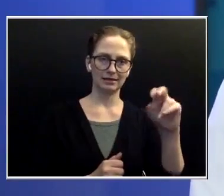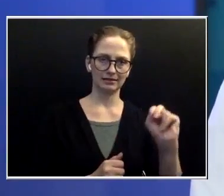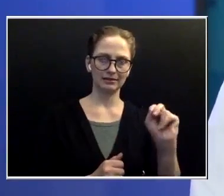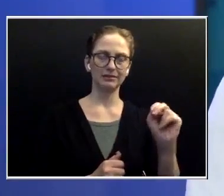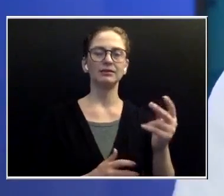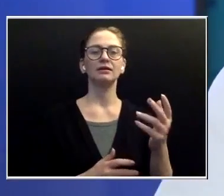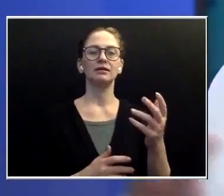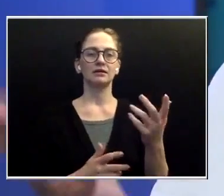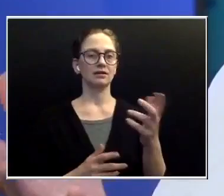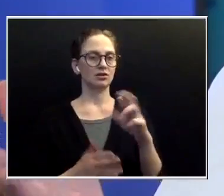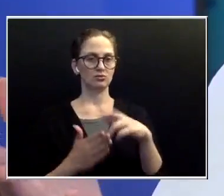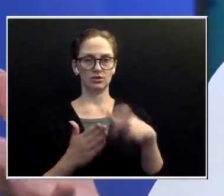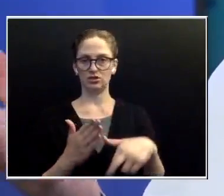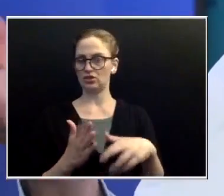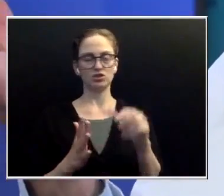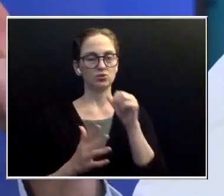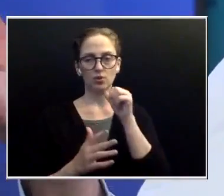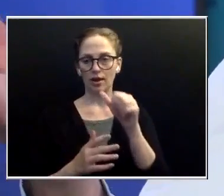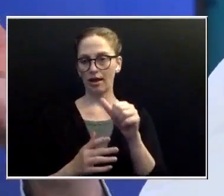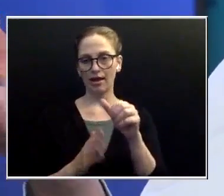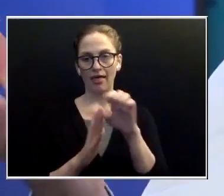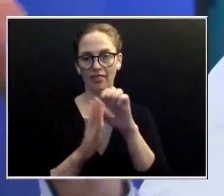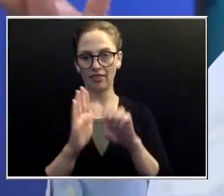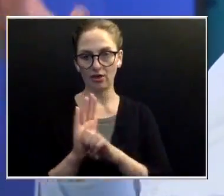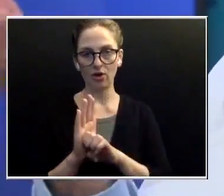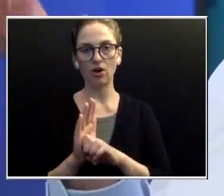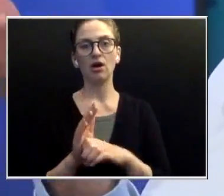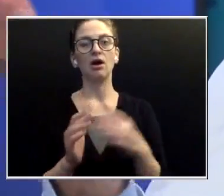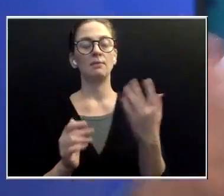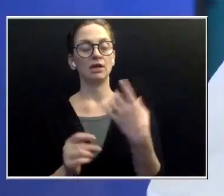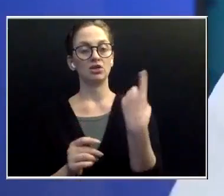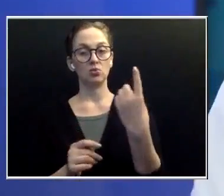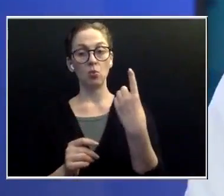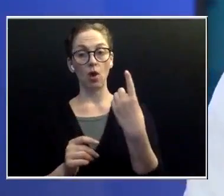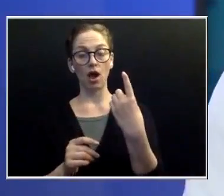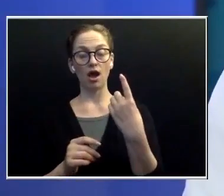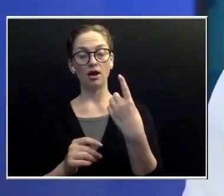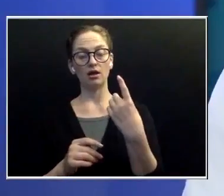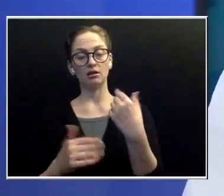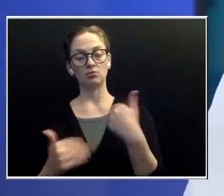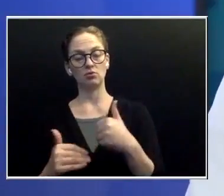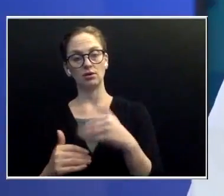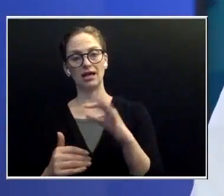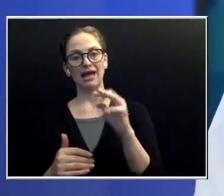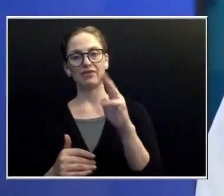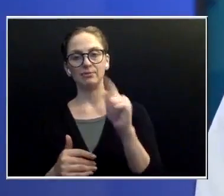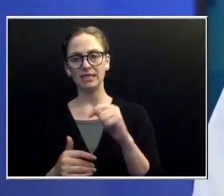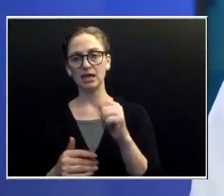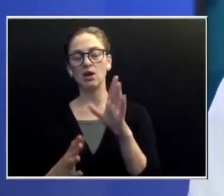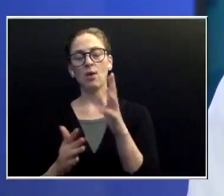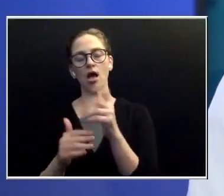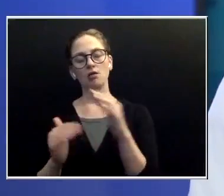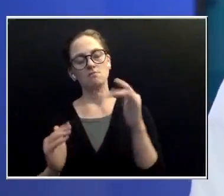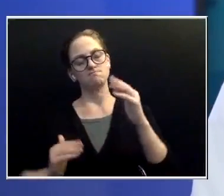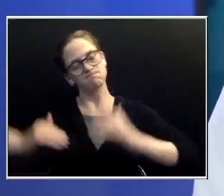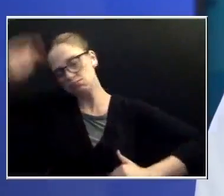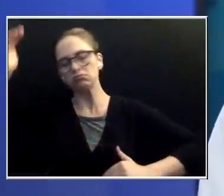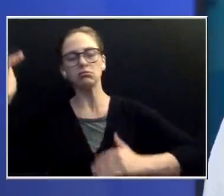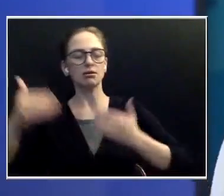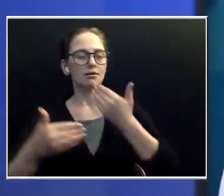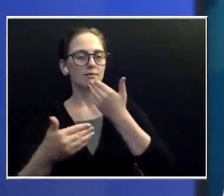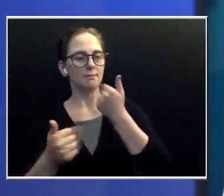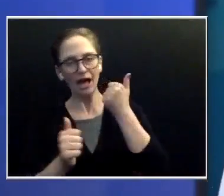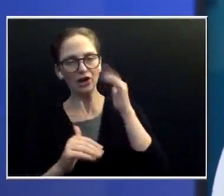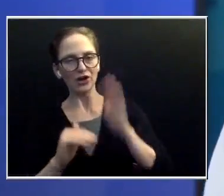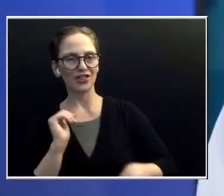was unethical, because one arm actually was much superior to the other arm. So fecal transplant actually was way more superior to vancomycin. So this way actually we got so